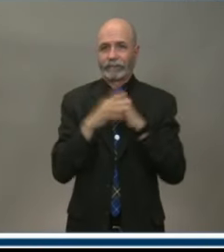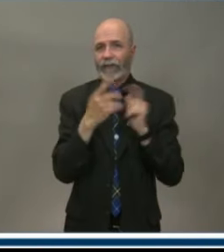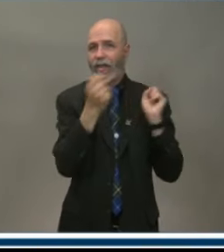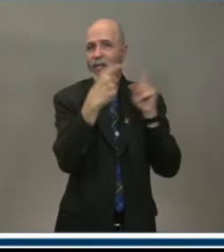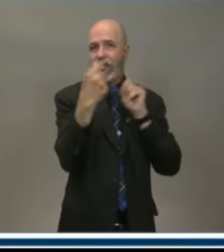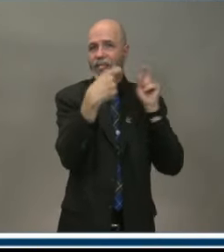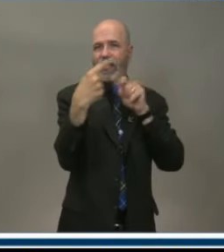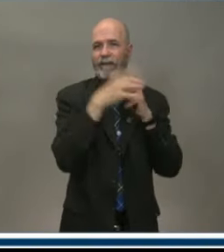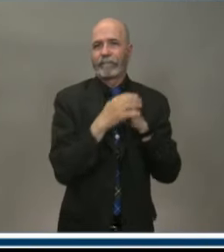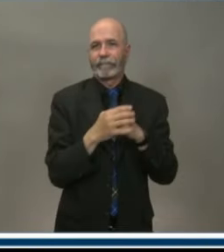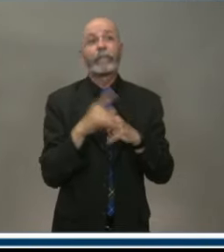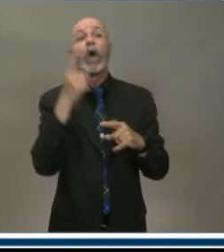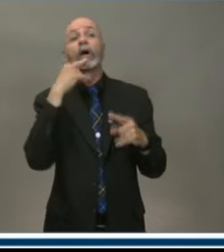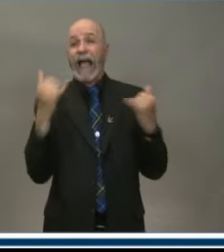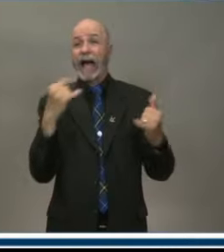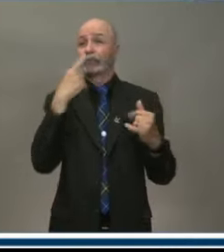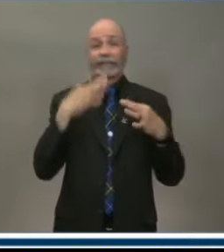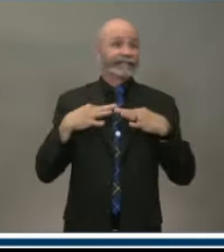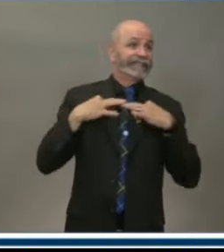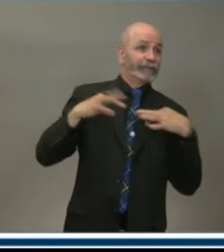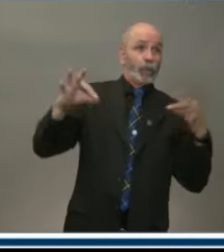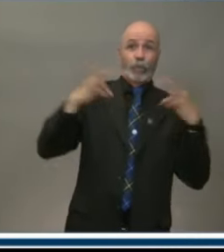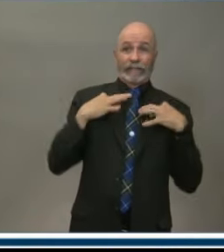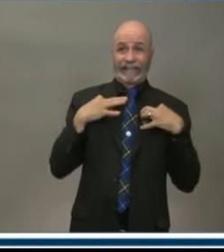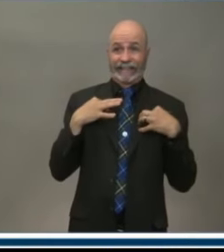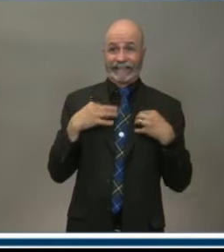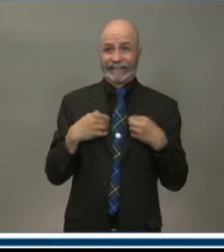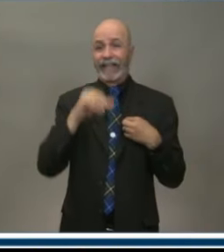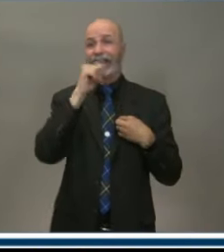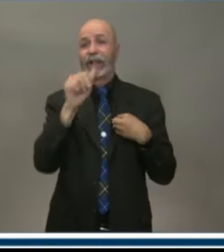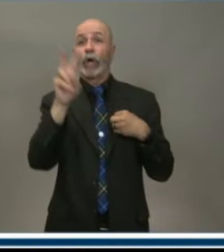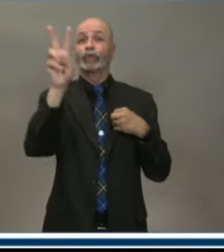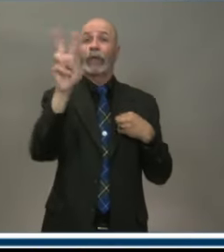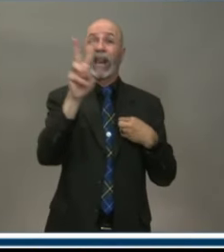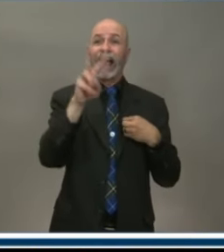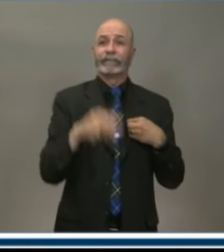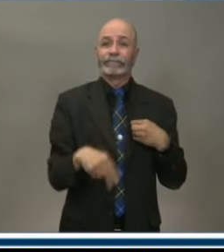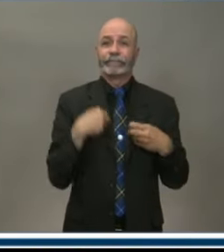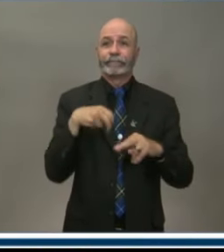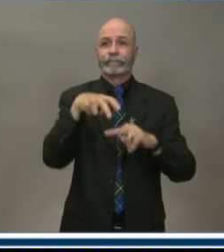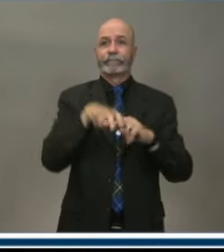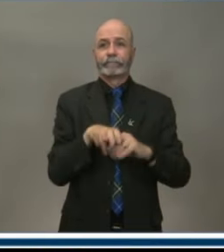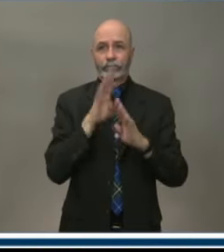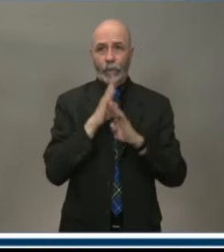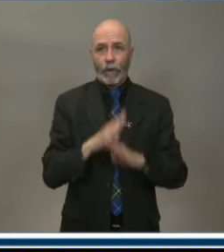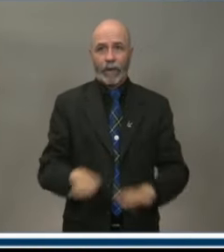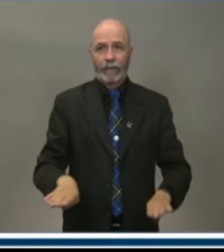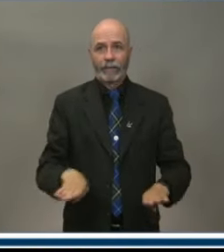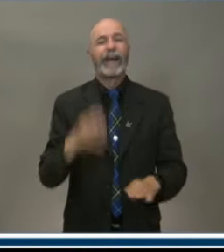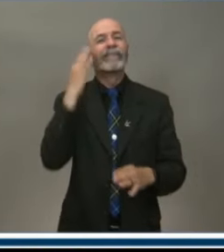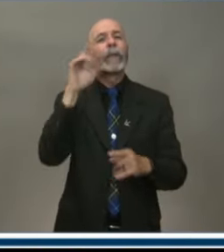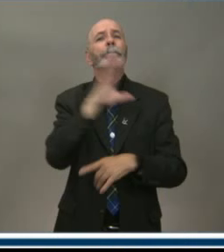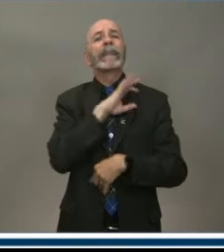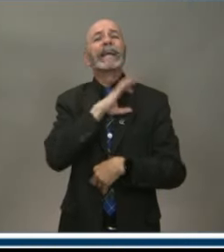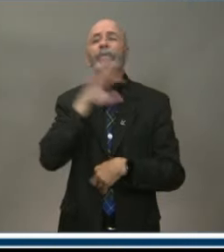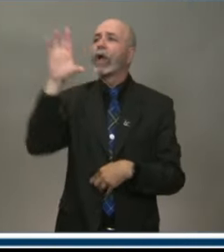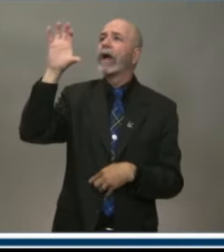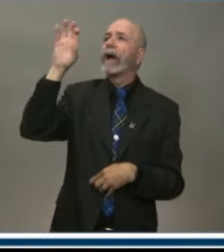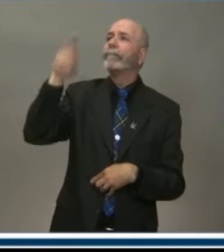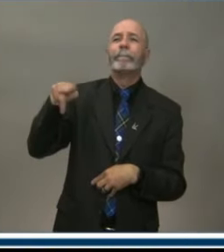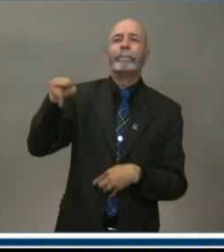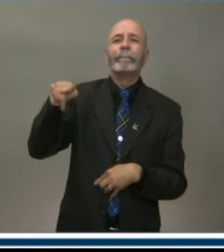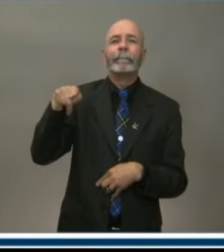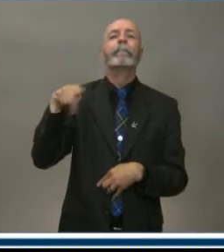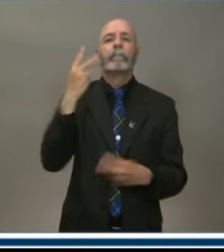at 2 o'clock, we took time to pause to honor Constable Heidi Stevenson, who bravely gave up her life to protect Nova Scotians during